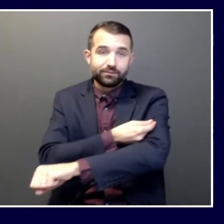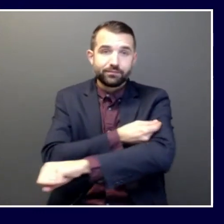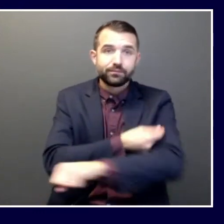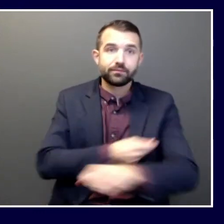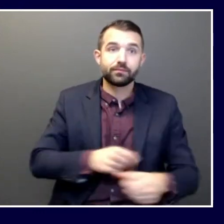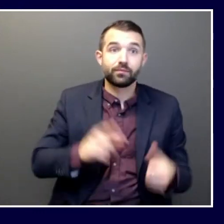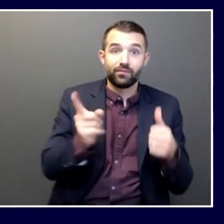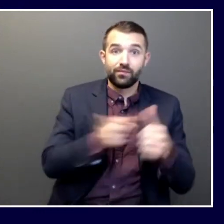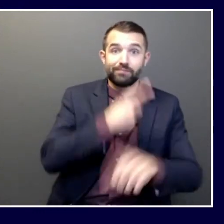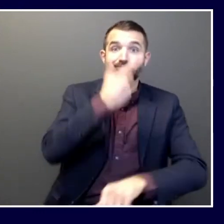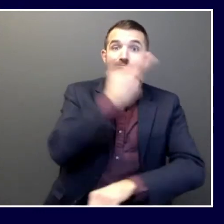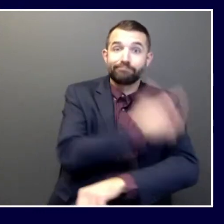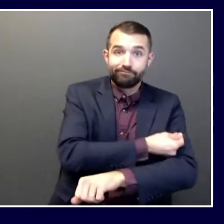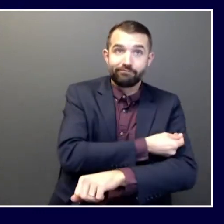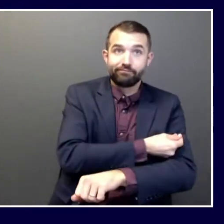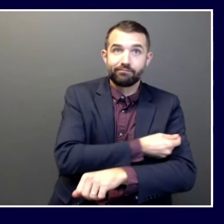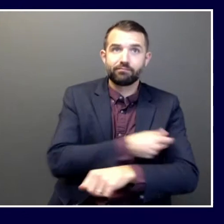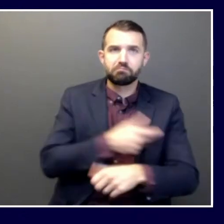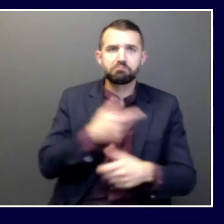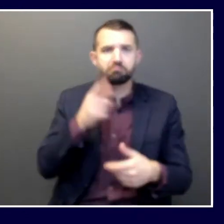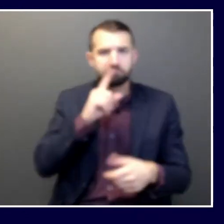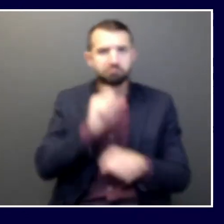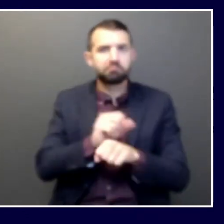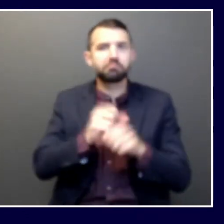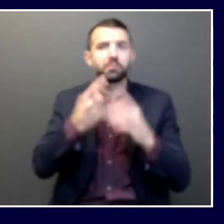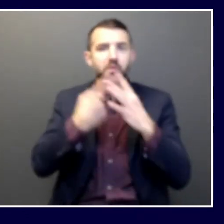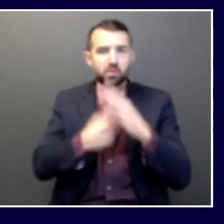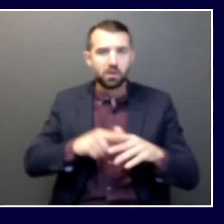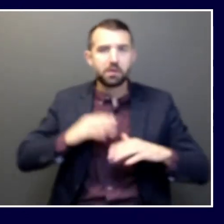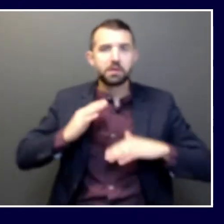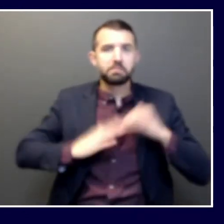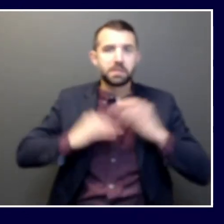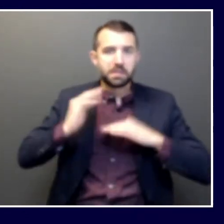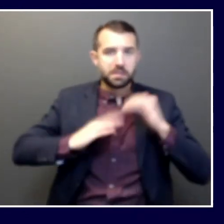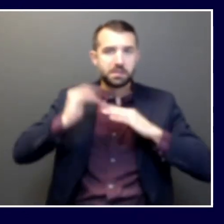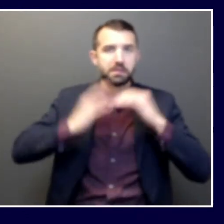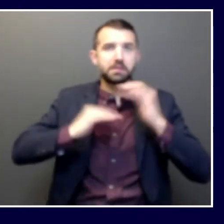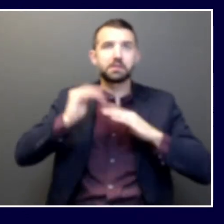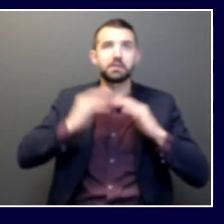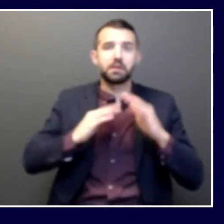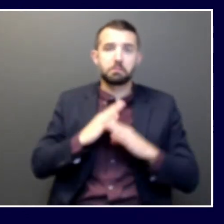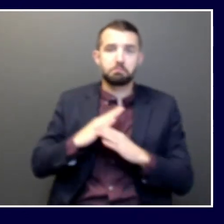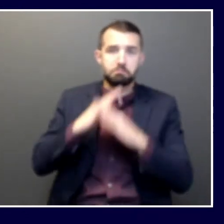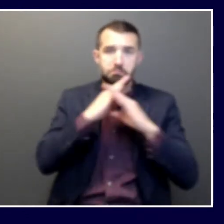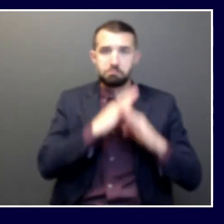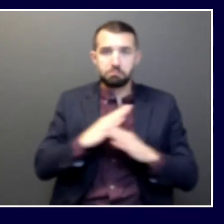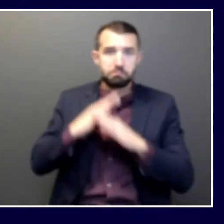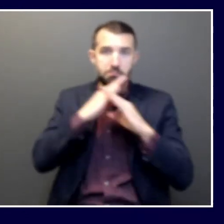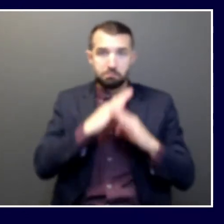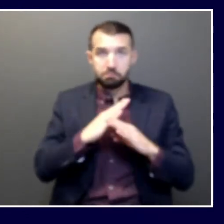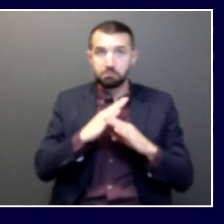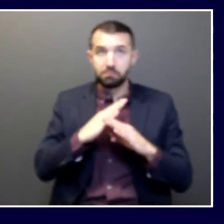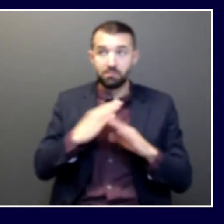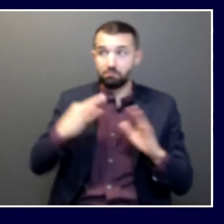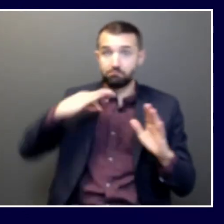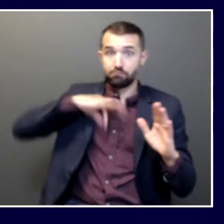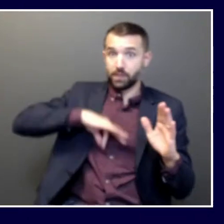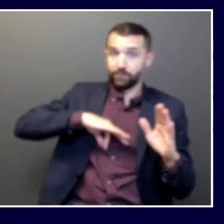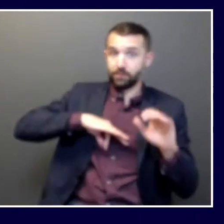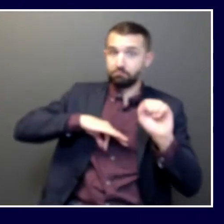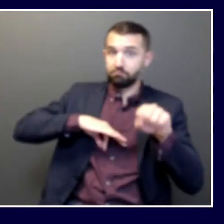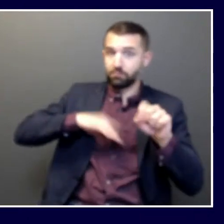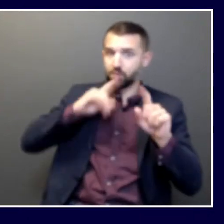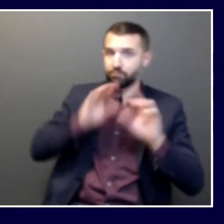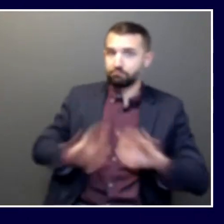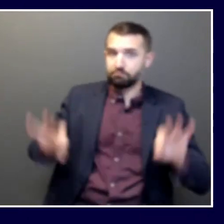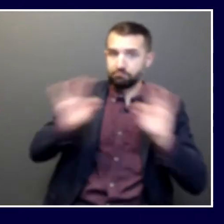see that there starts to be a benefit that accrues even after the first dose. What I would recommend when we get to